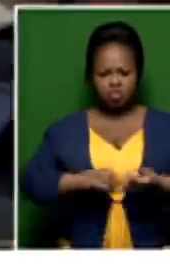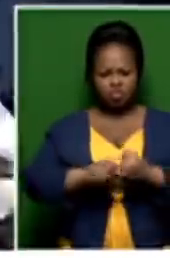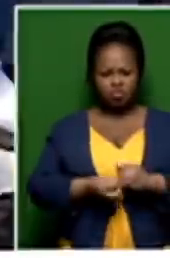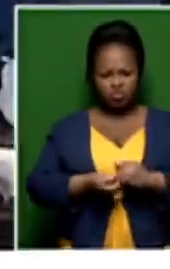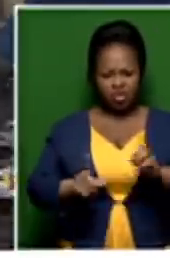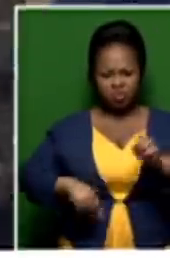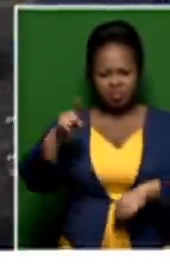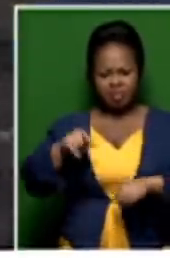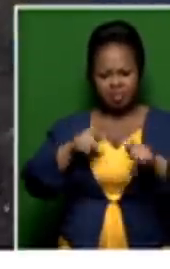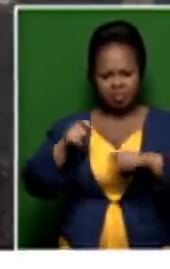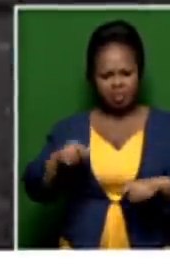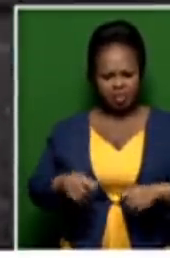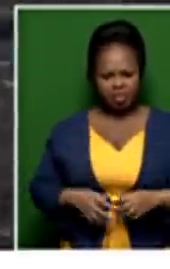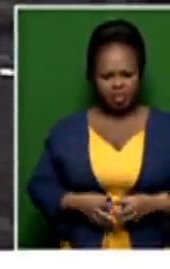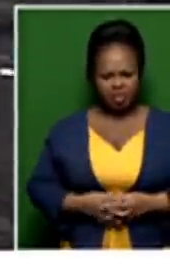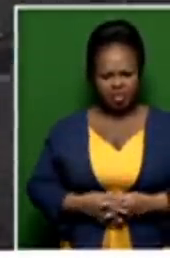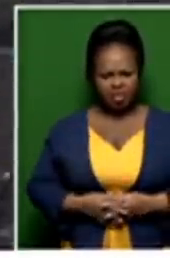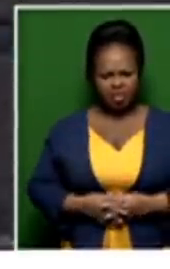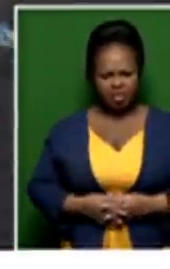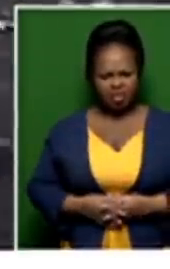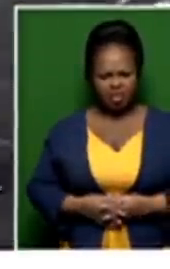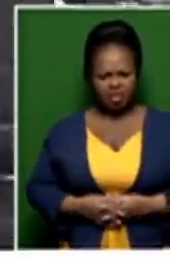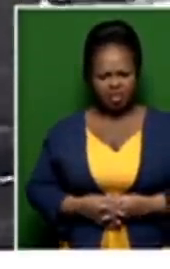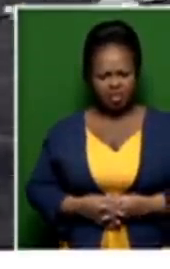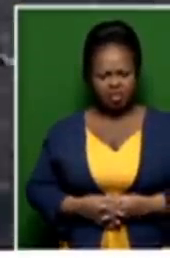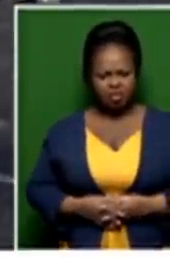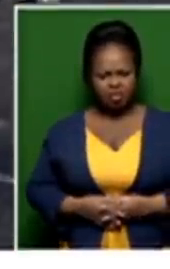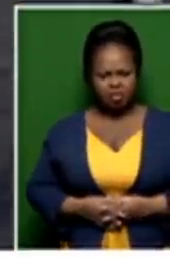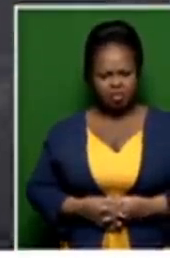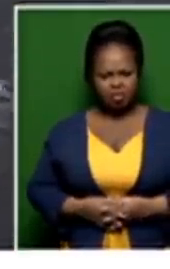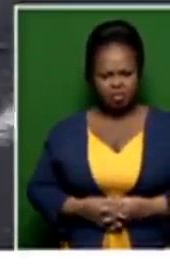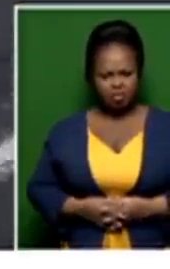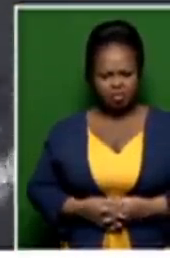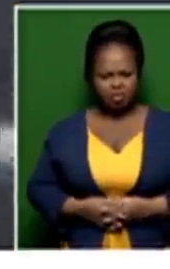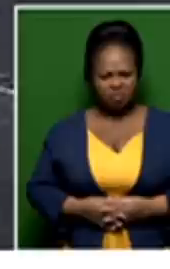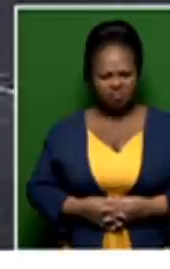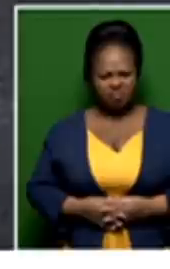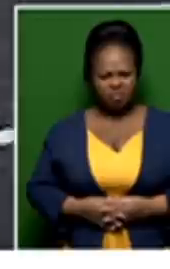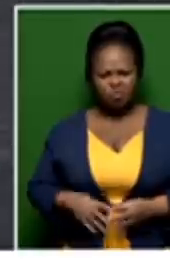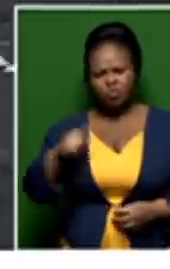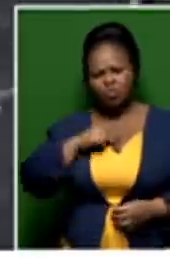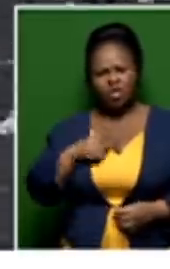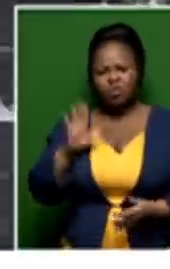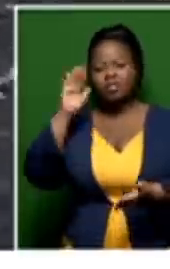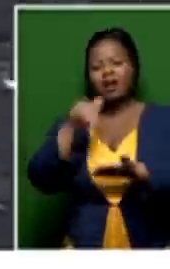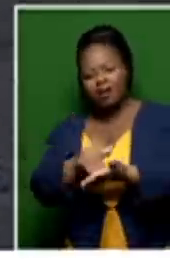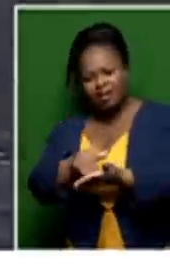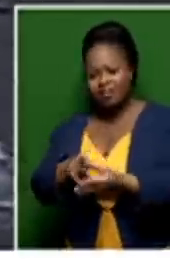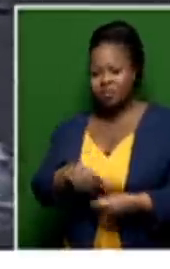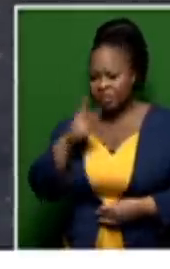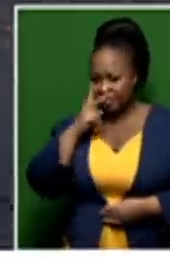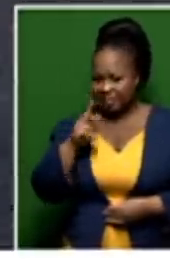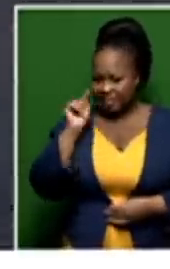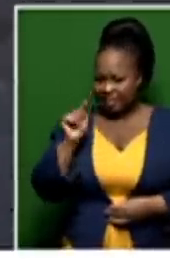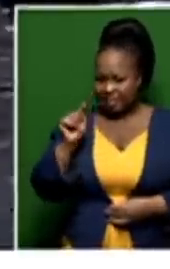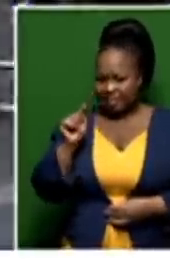them out of the mall at this stage. A bit of cat and mouse, because every time they try to do that, take a look, that